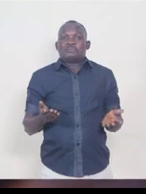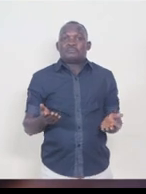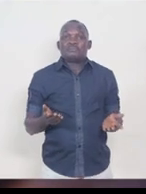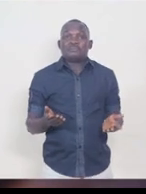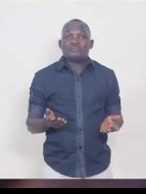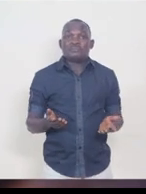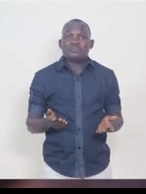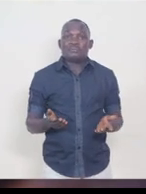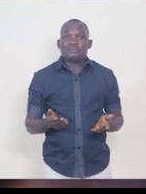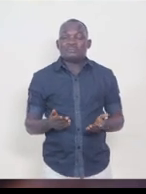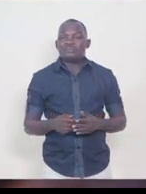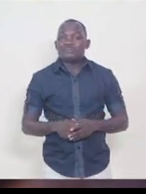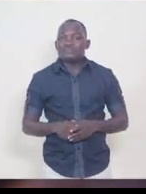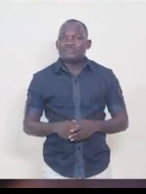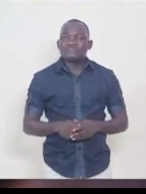Not without listening to you.